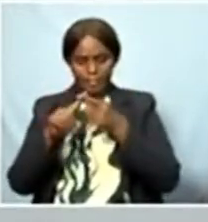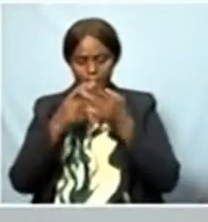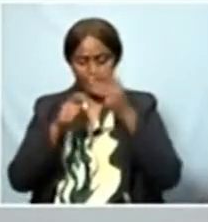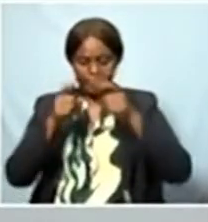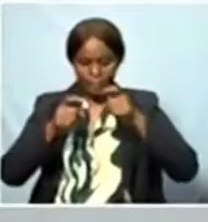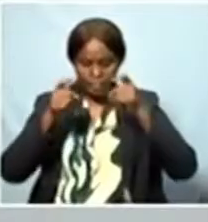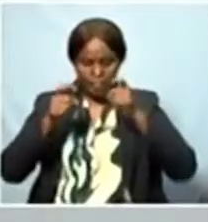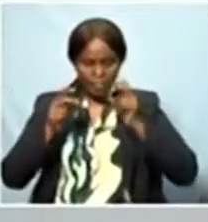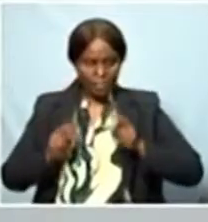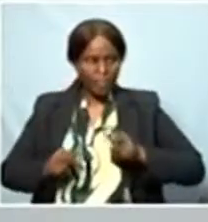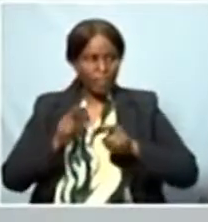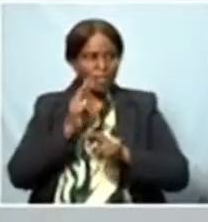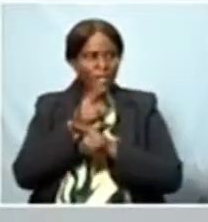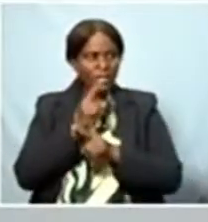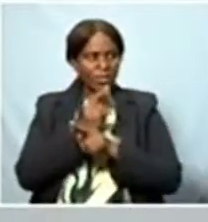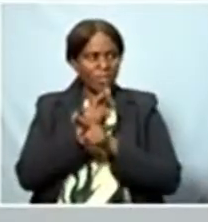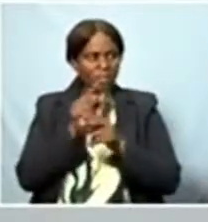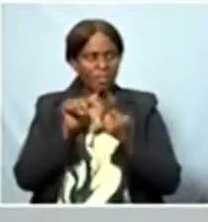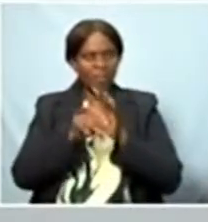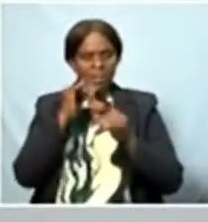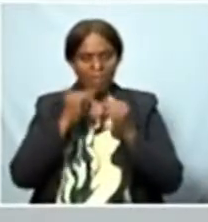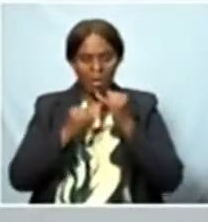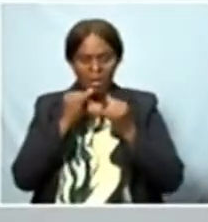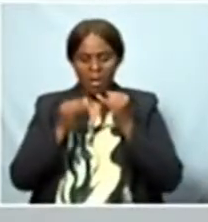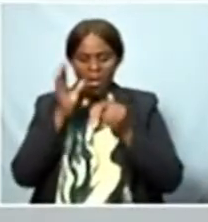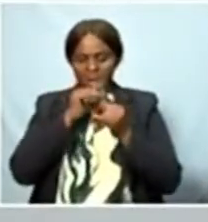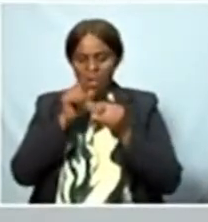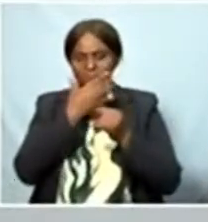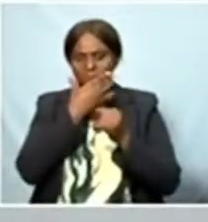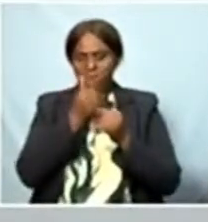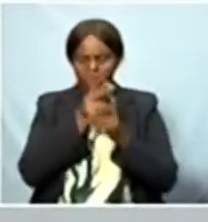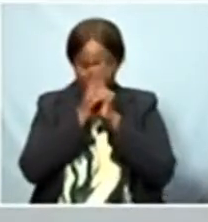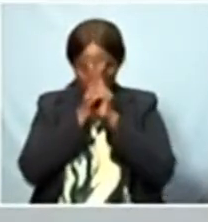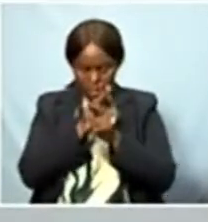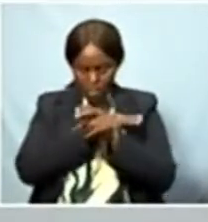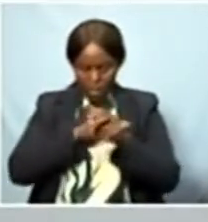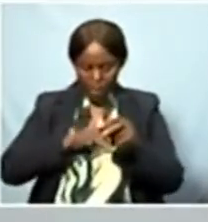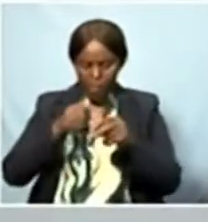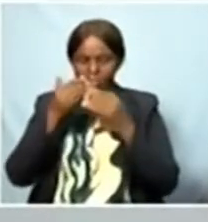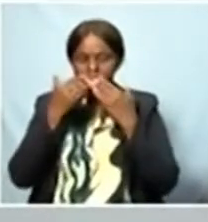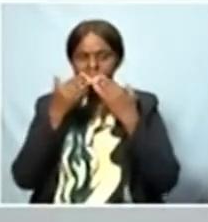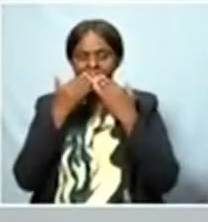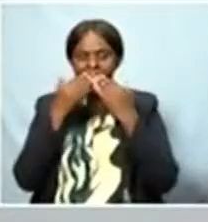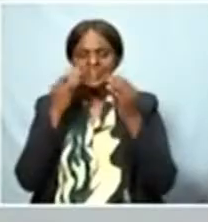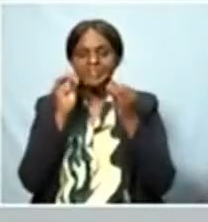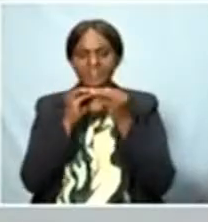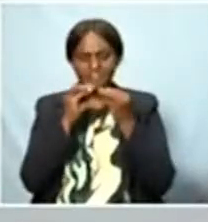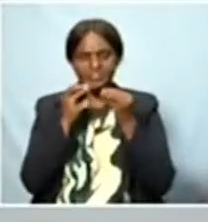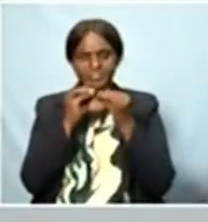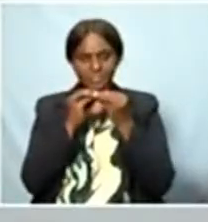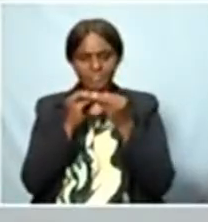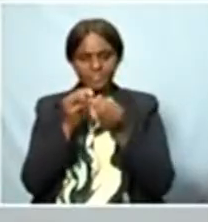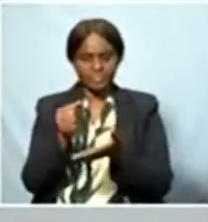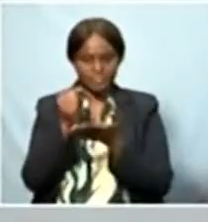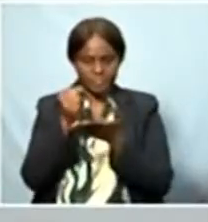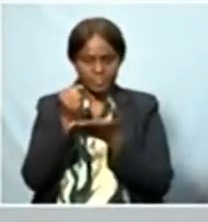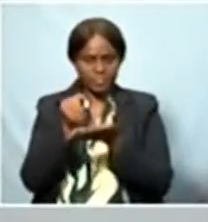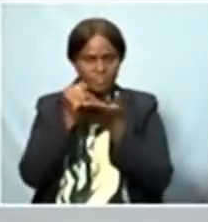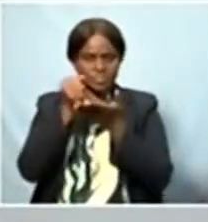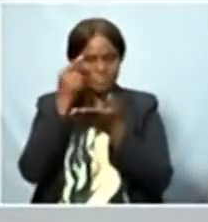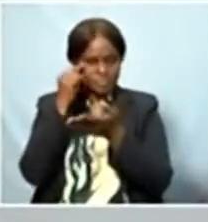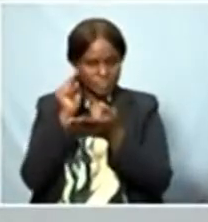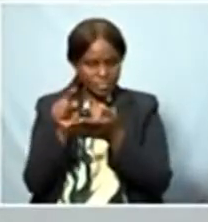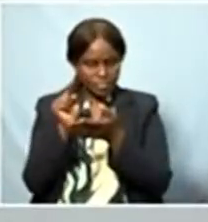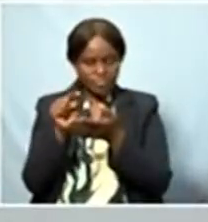of human rights. In conclusion, the Commission, honorable members, commends the estimated budget allocation for